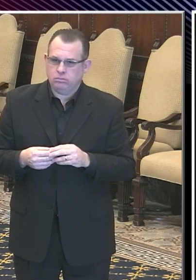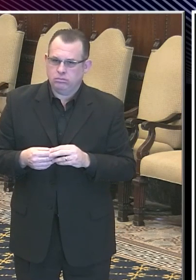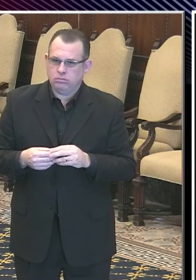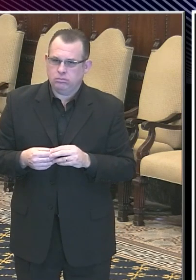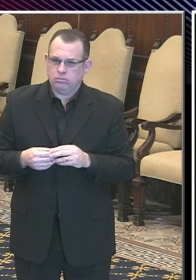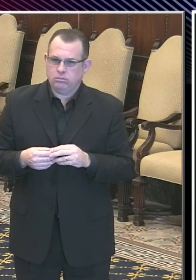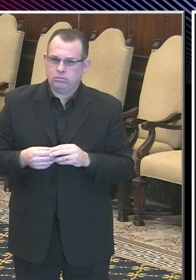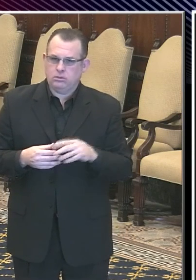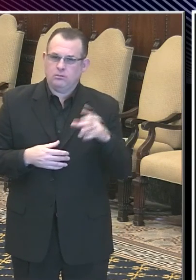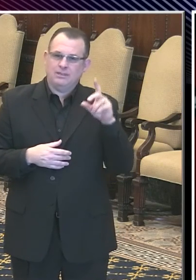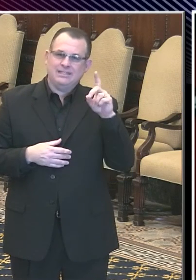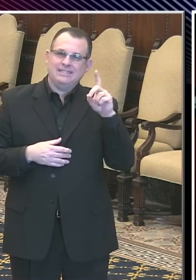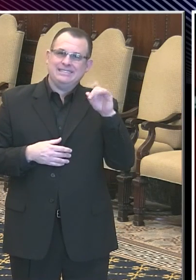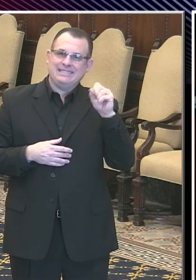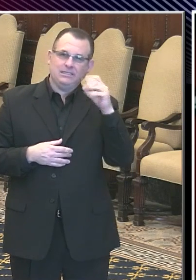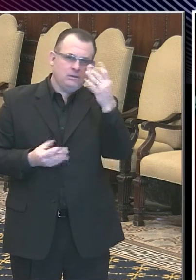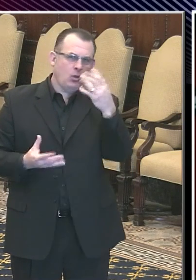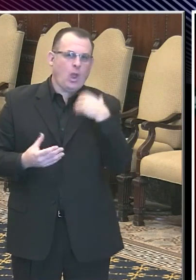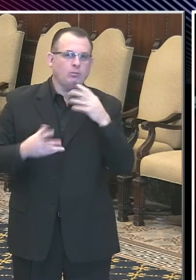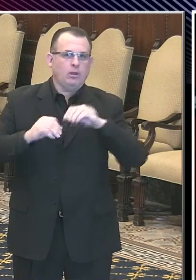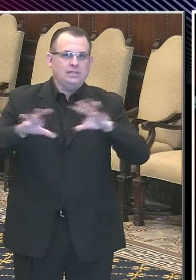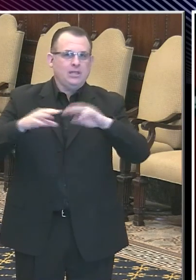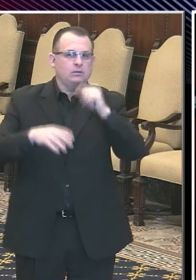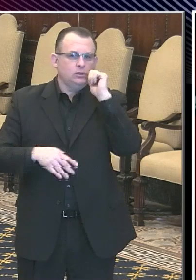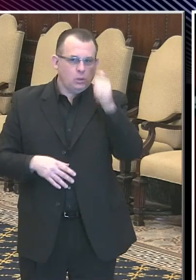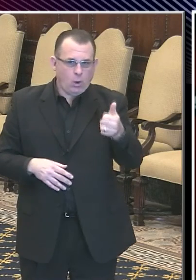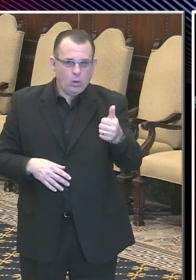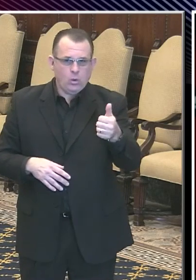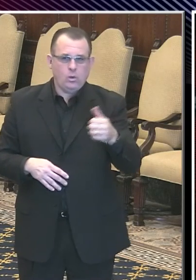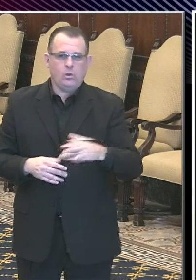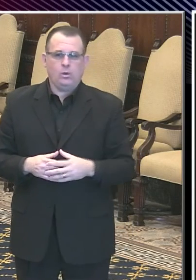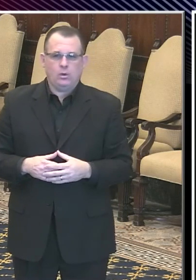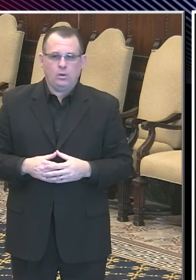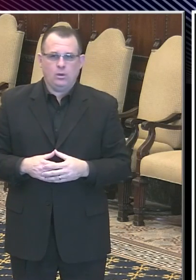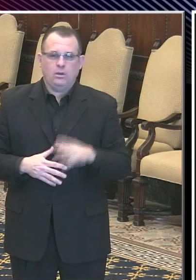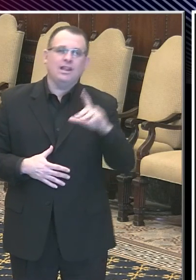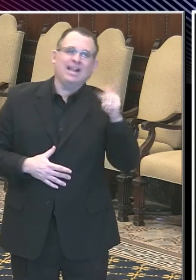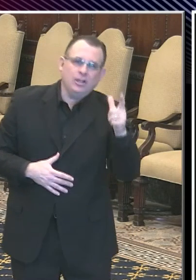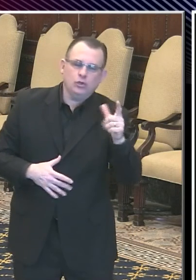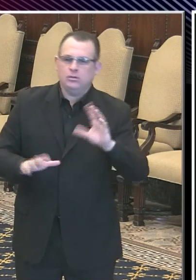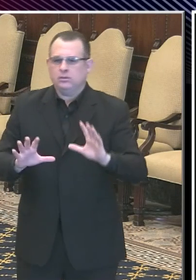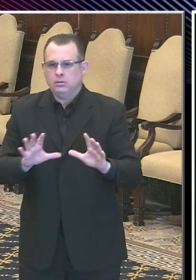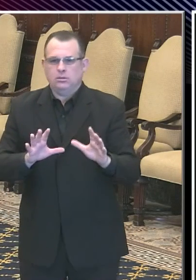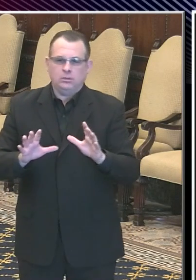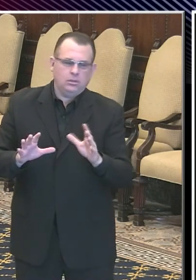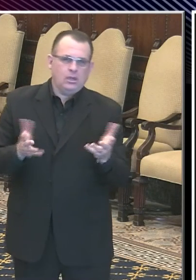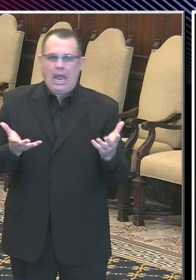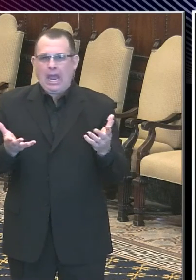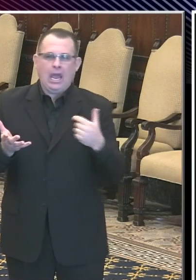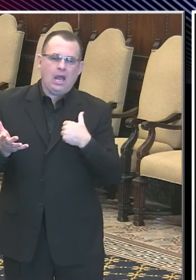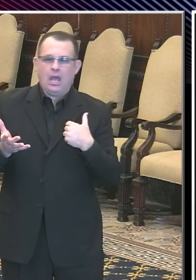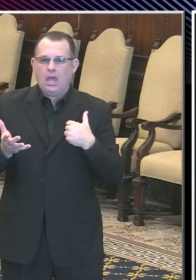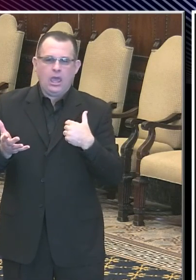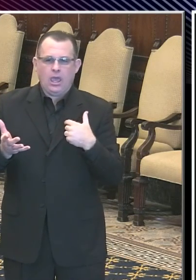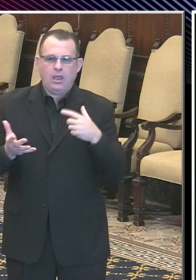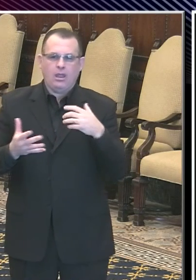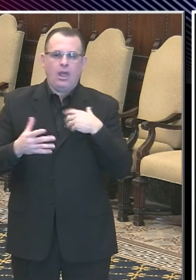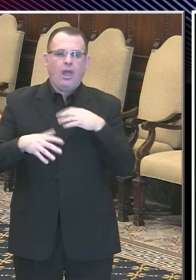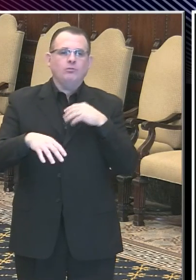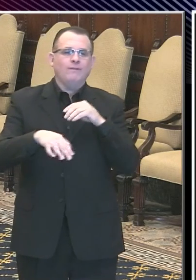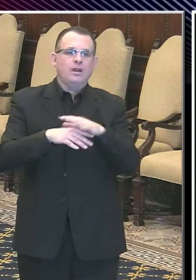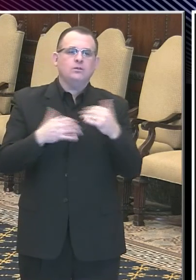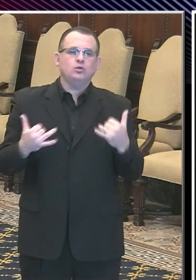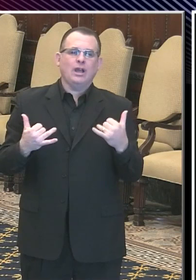advisory about that tomorrow. Later. We'll put out an advisory later today about a